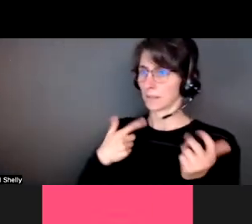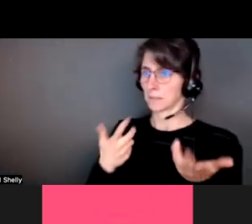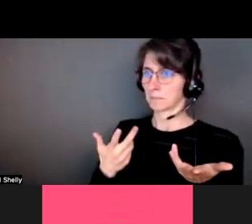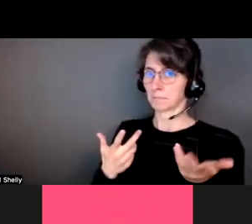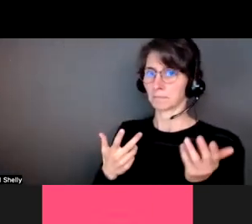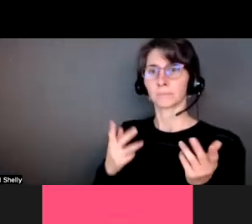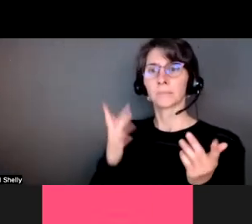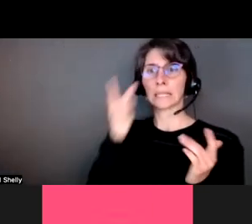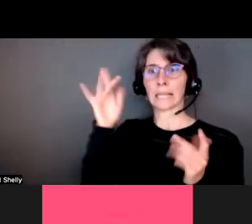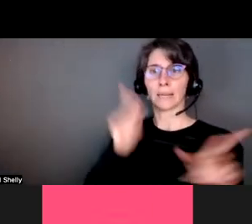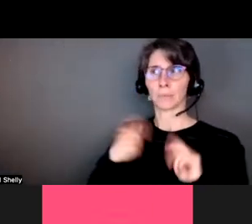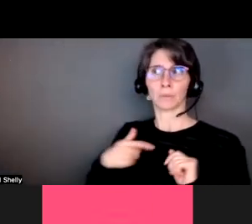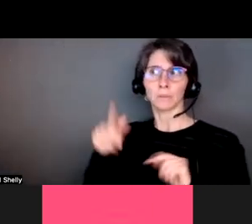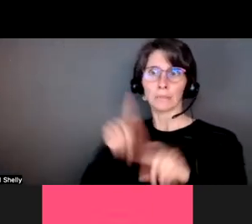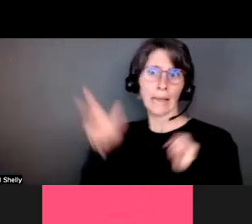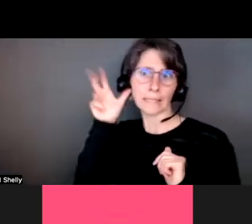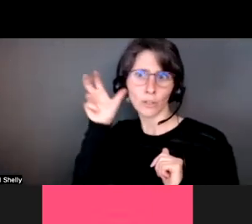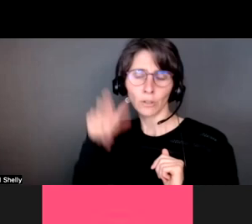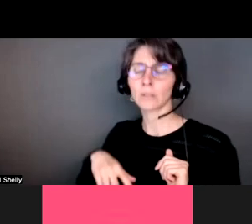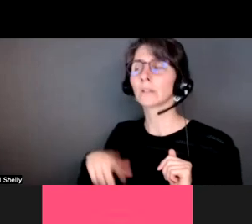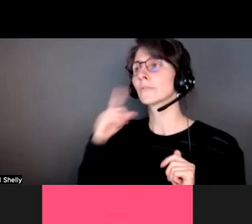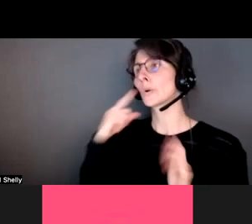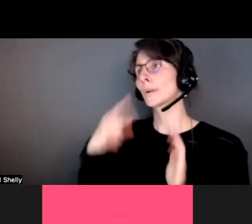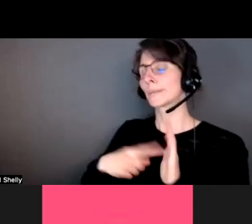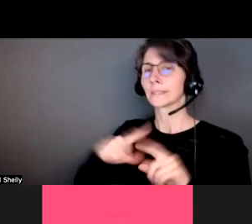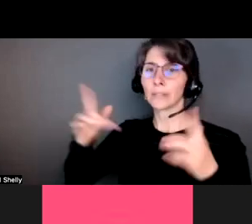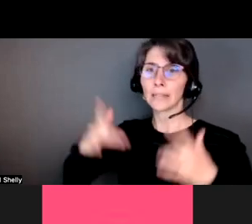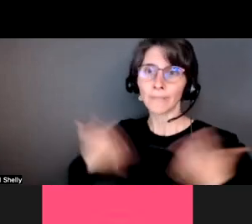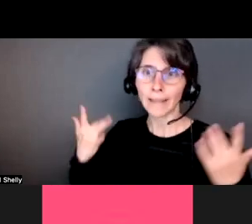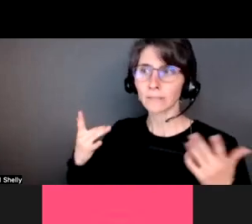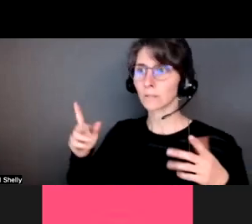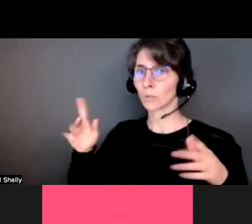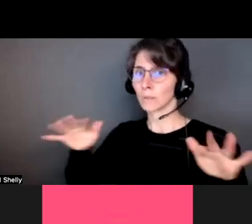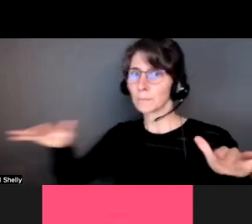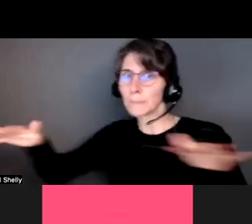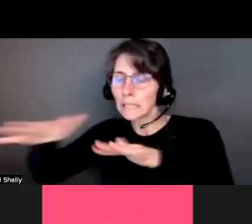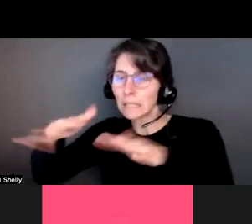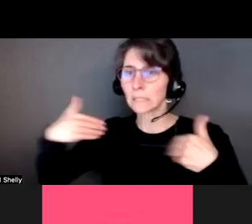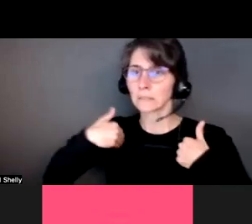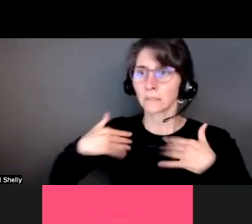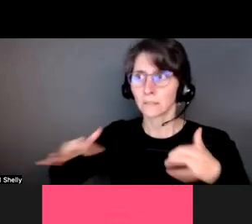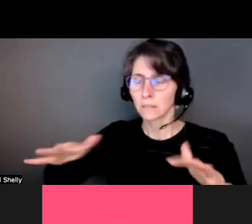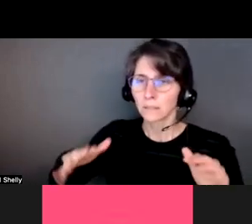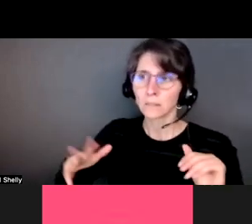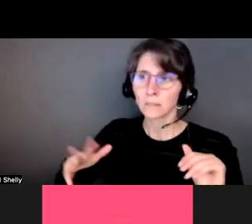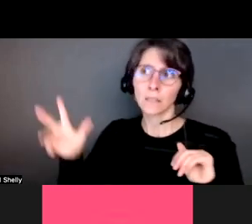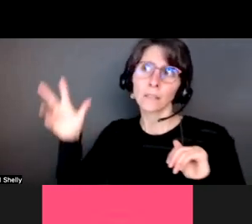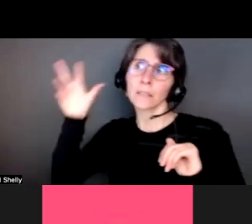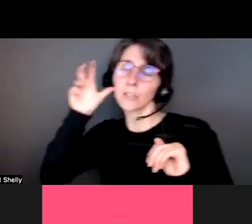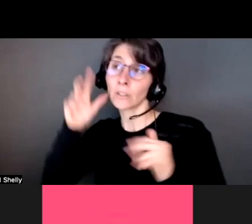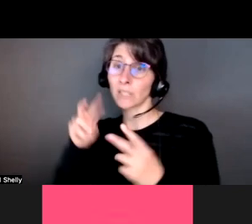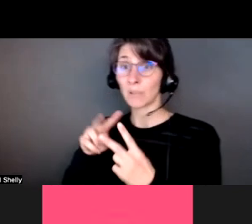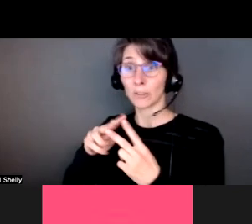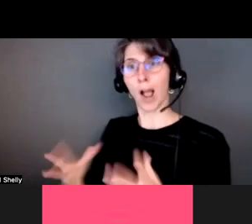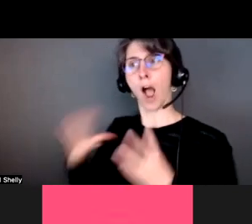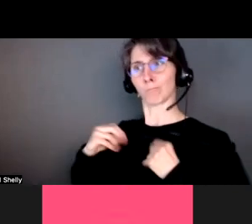sighted people. They were hearing these events and these things and these beings, and then essentially either embracing them or complaining